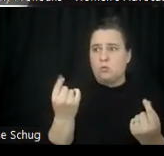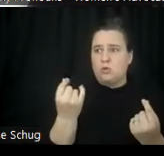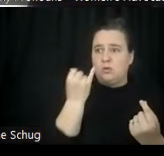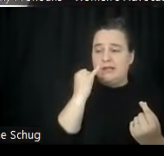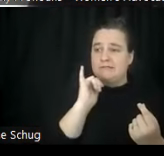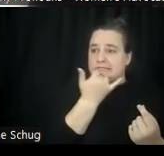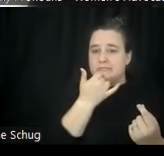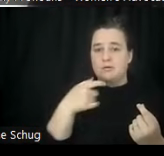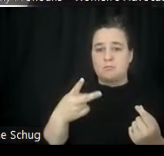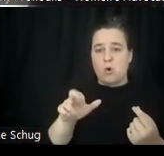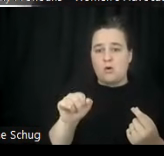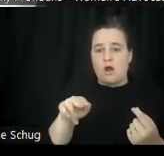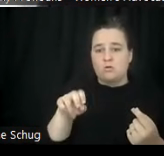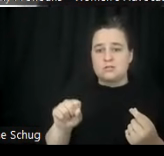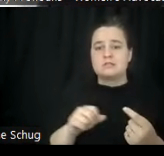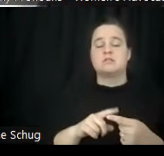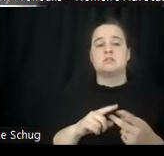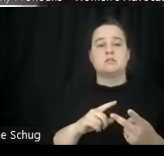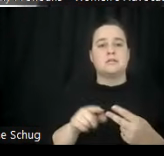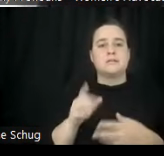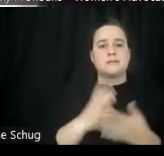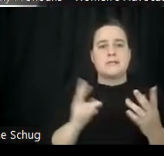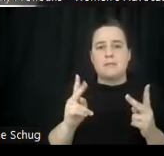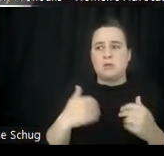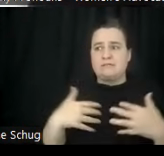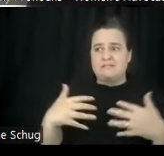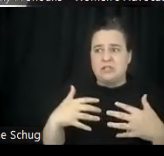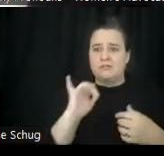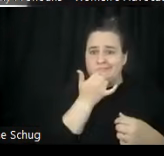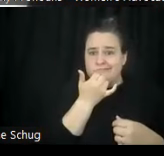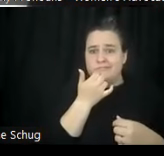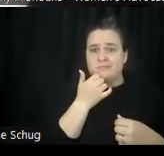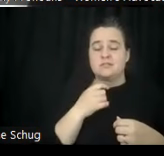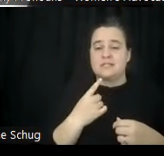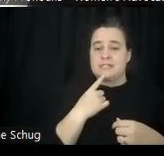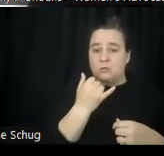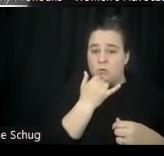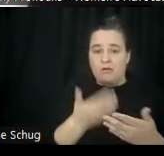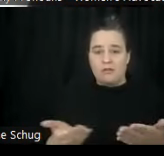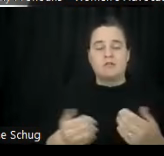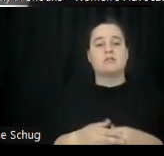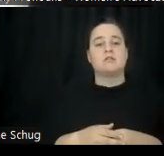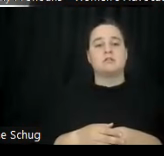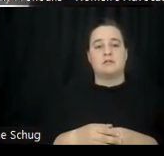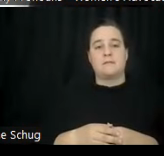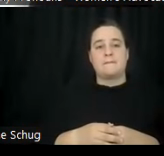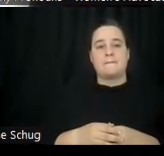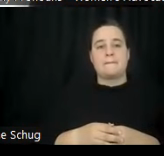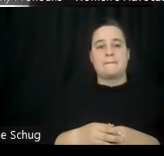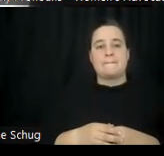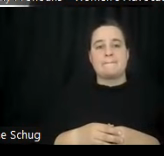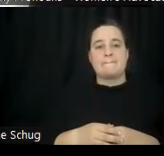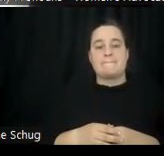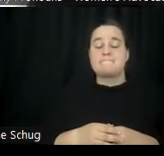someone's pronouns wrong? Some people have like a fear of that, which, you know, the goal is to be